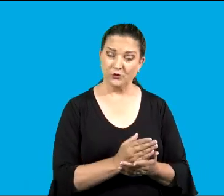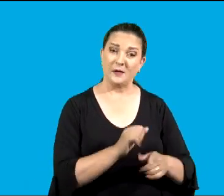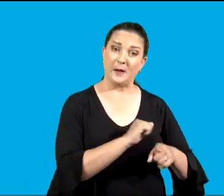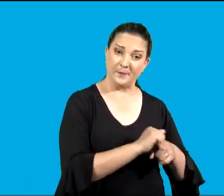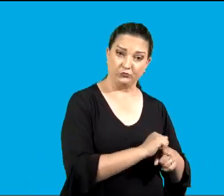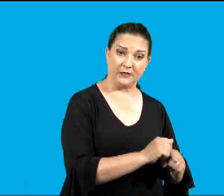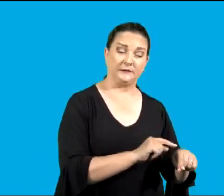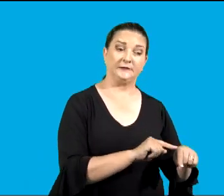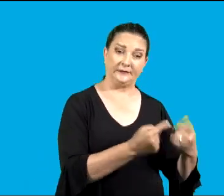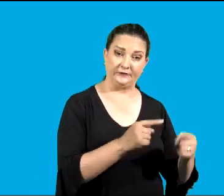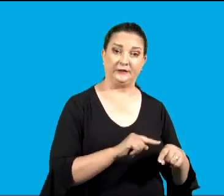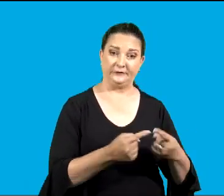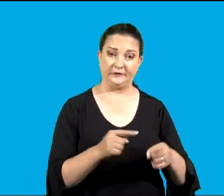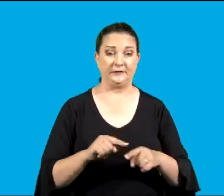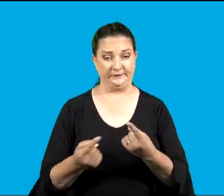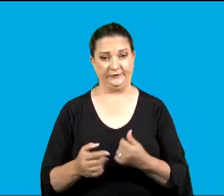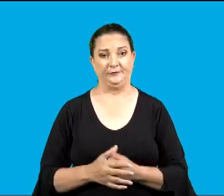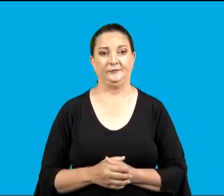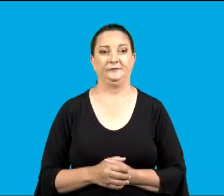to several ways of doing that.